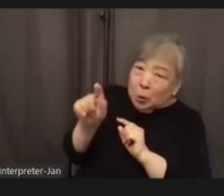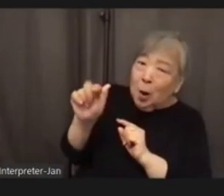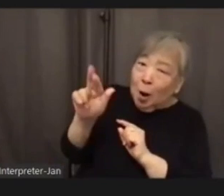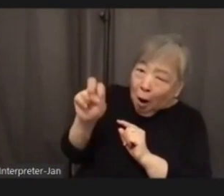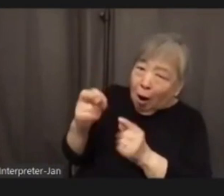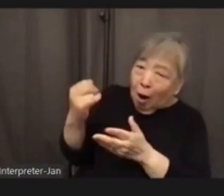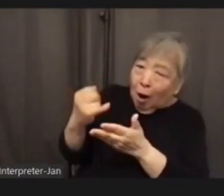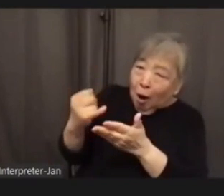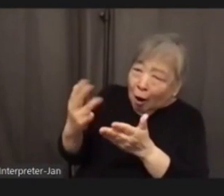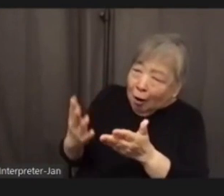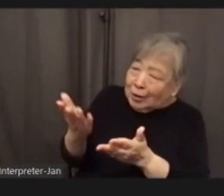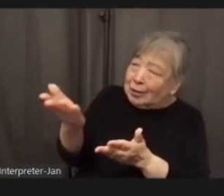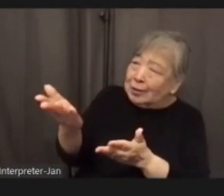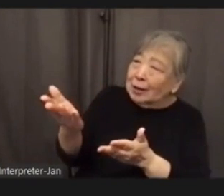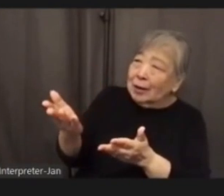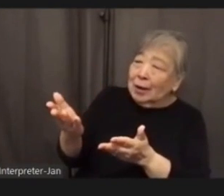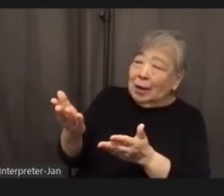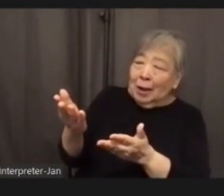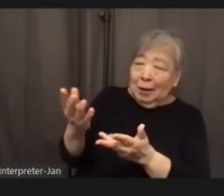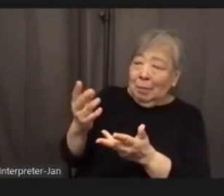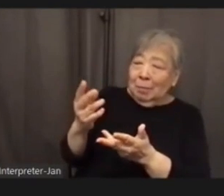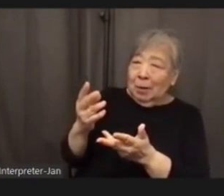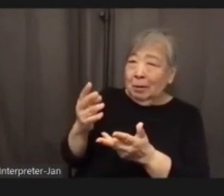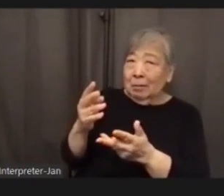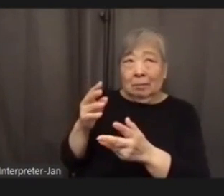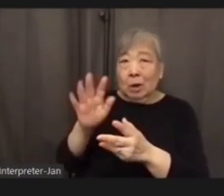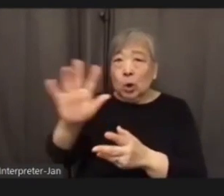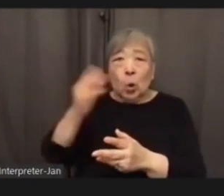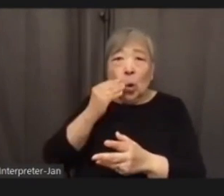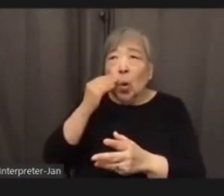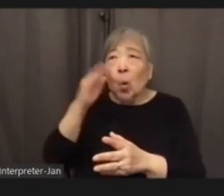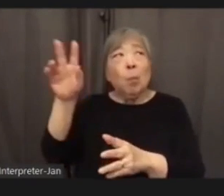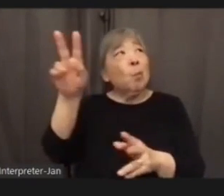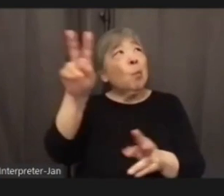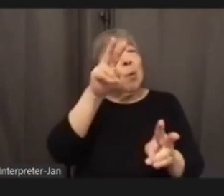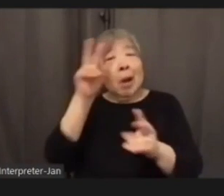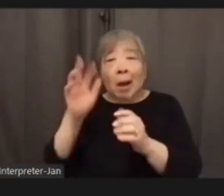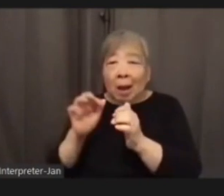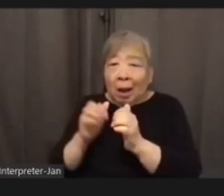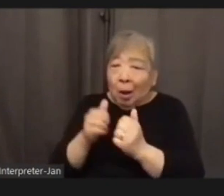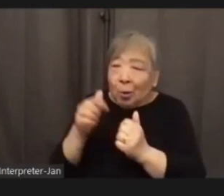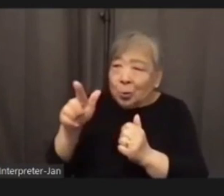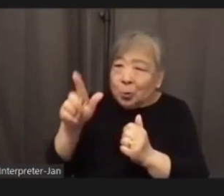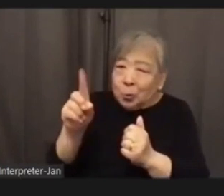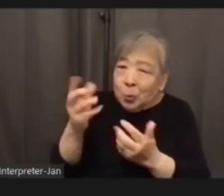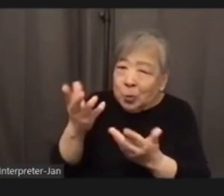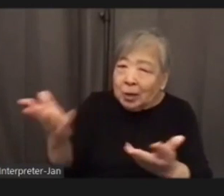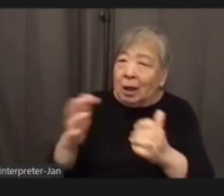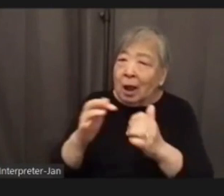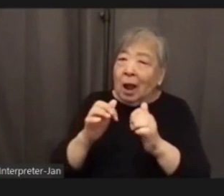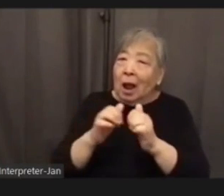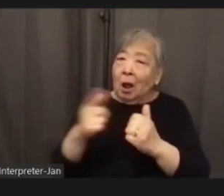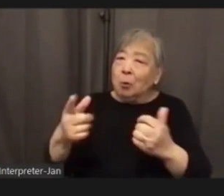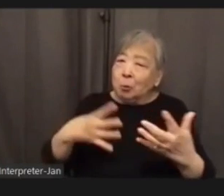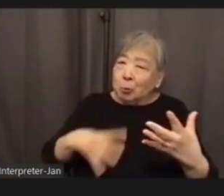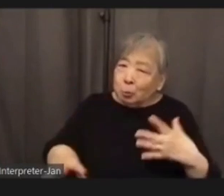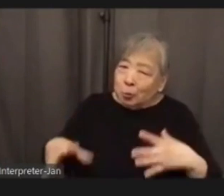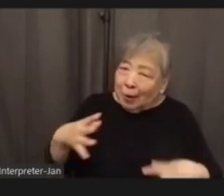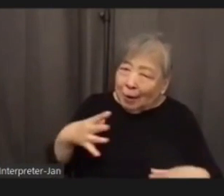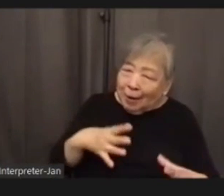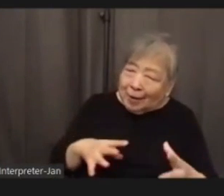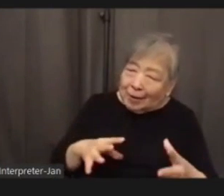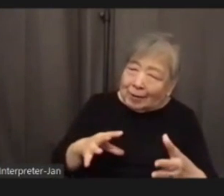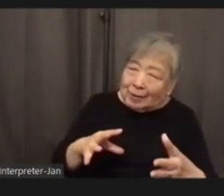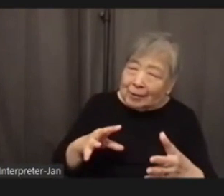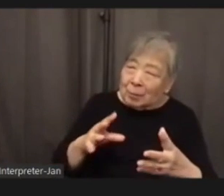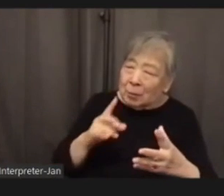from looking at your home, the way you do everything, the way you dress,